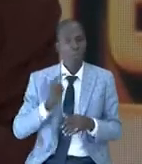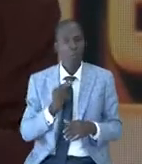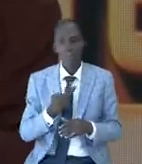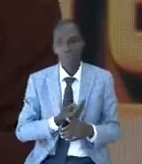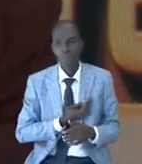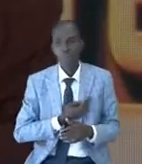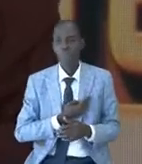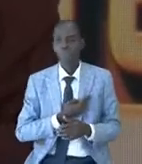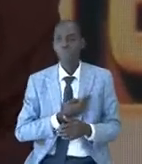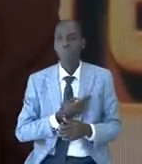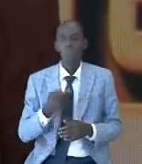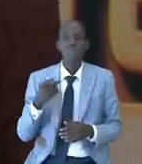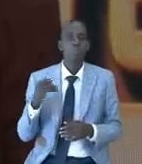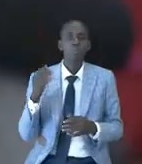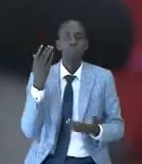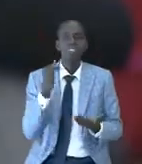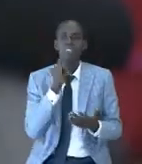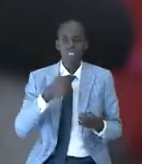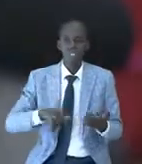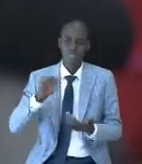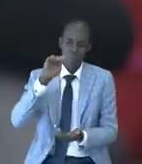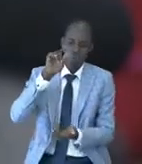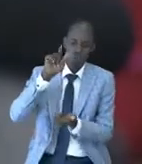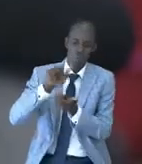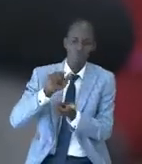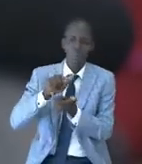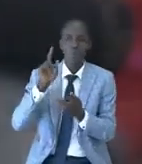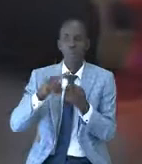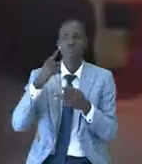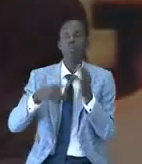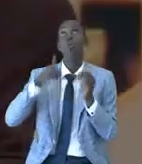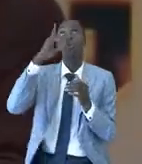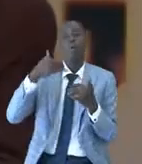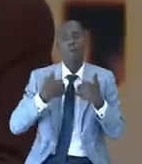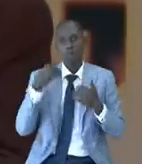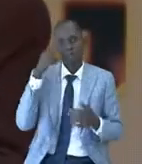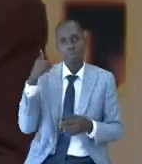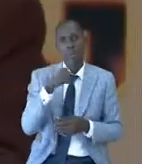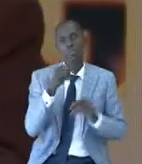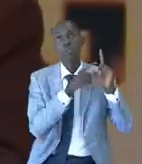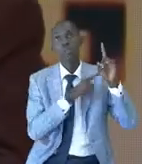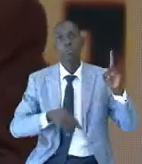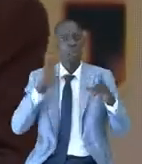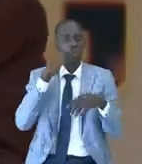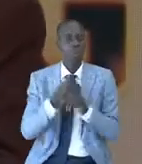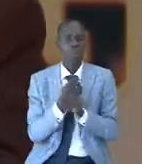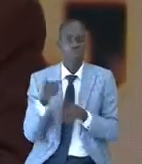the dream God has for you. And the Lord will make you climb up. I'm